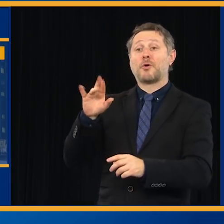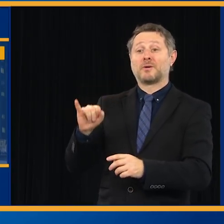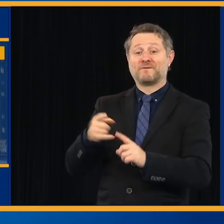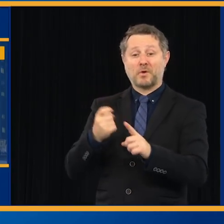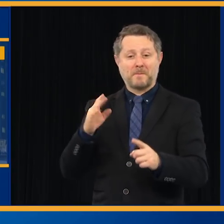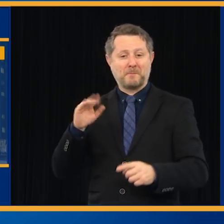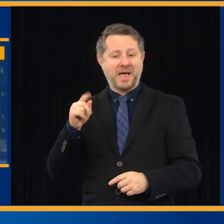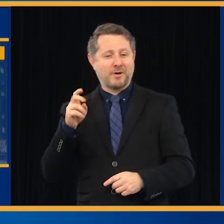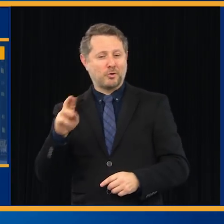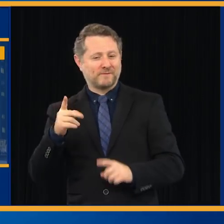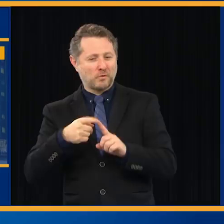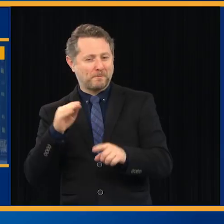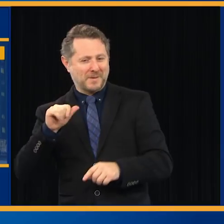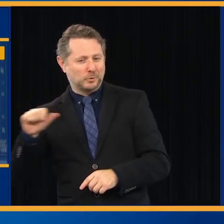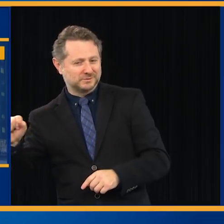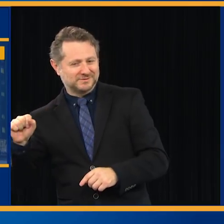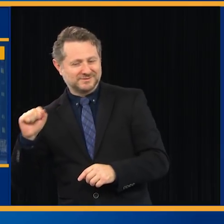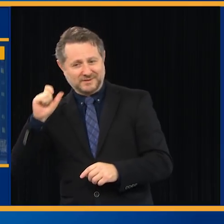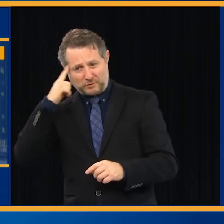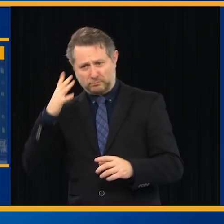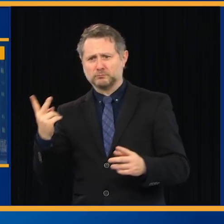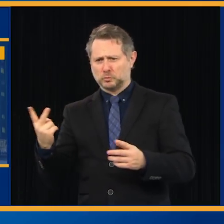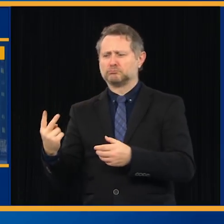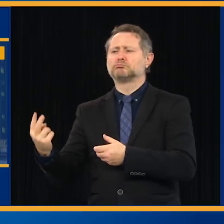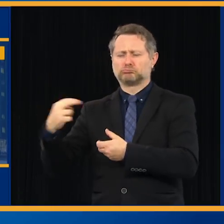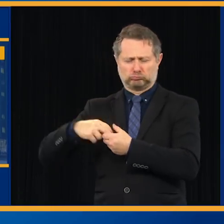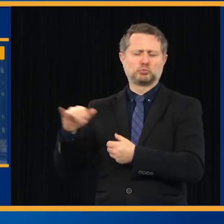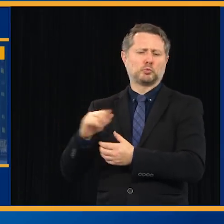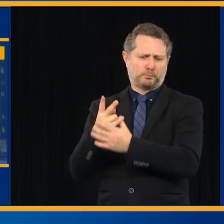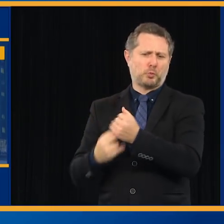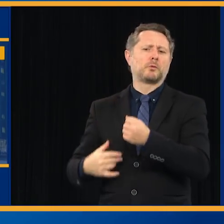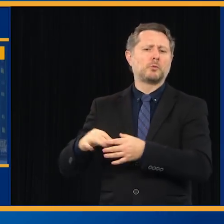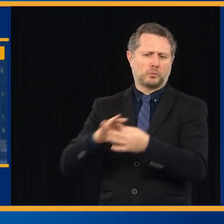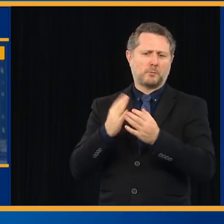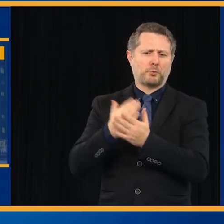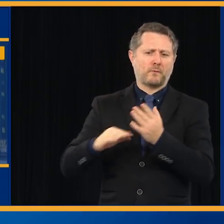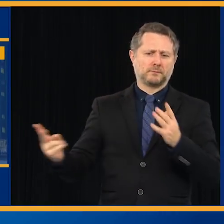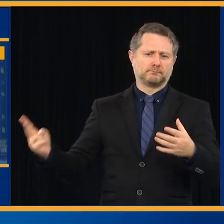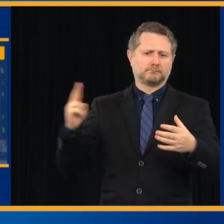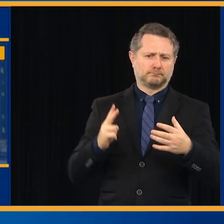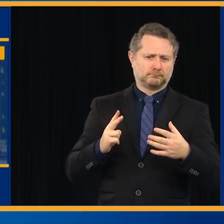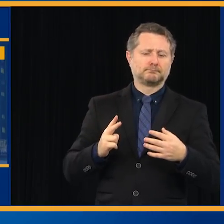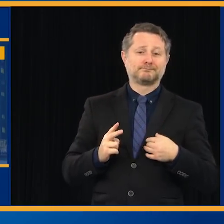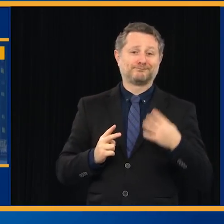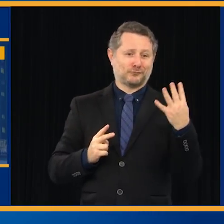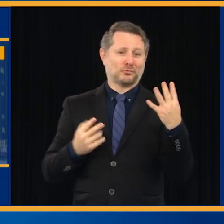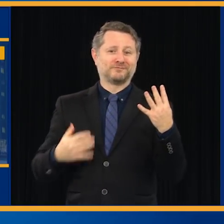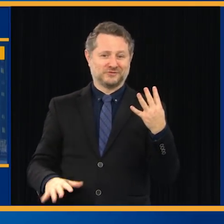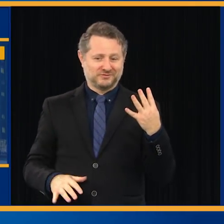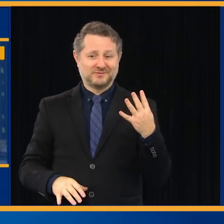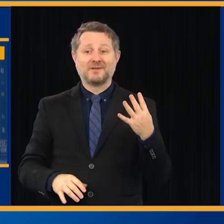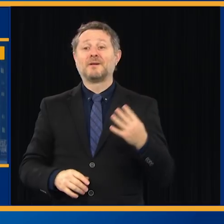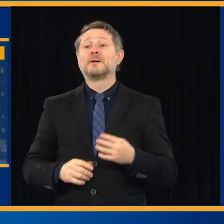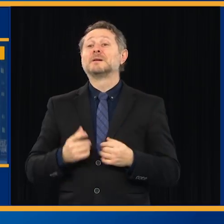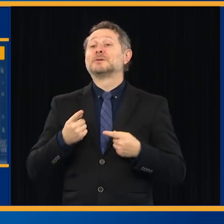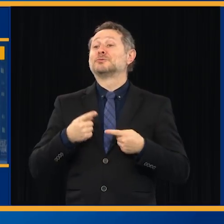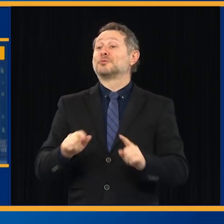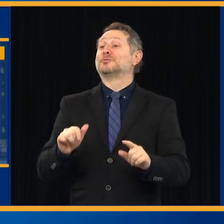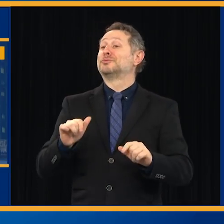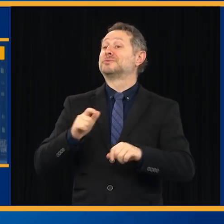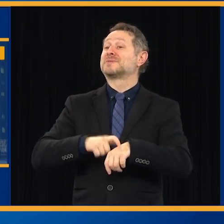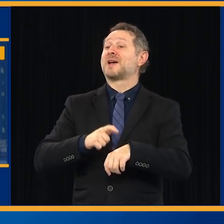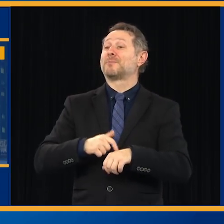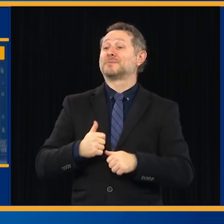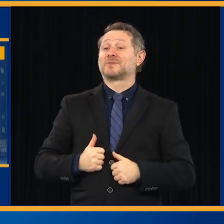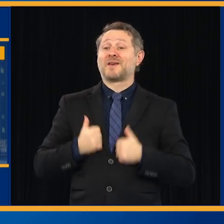state of Massachusetts who are part of the coalition. You go through situations in life which are